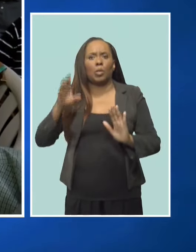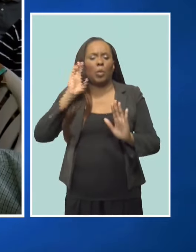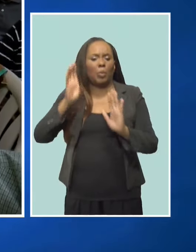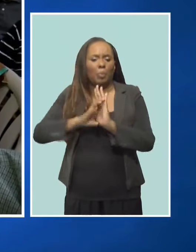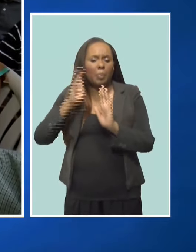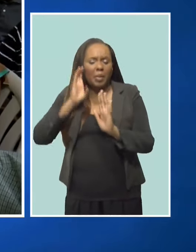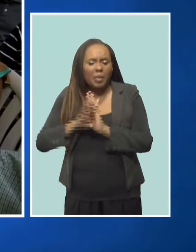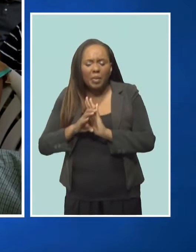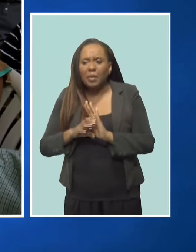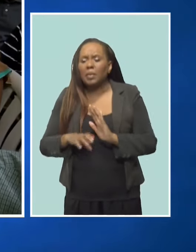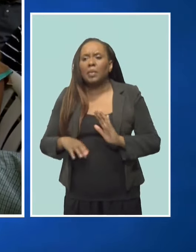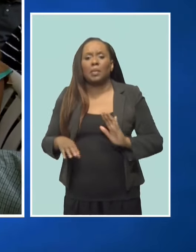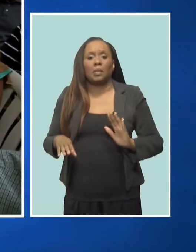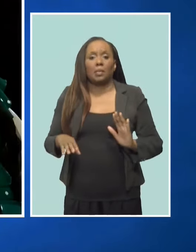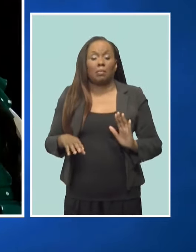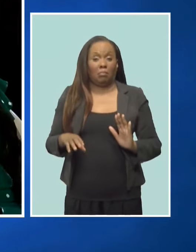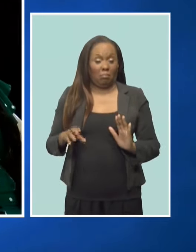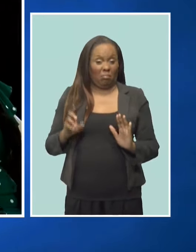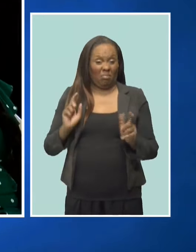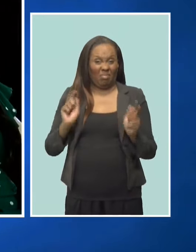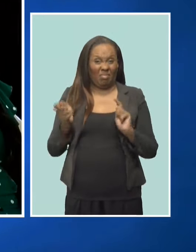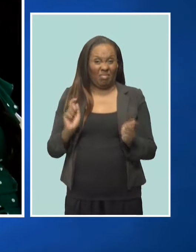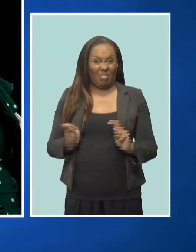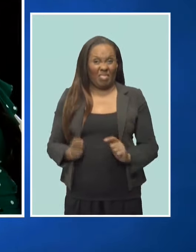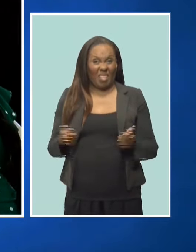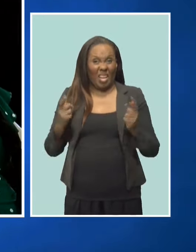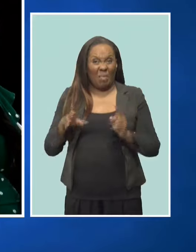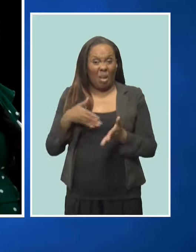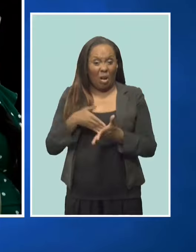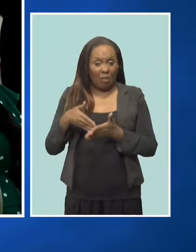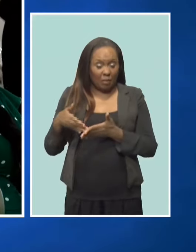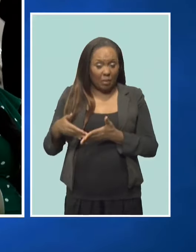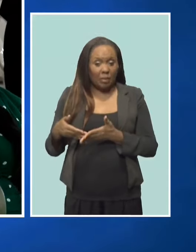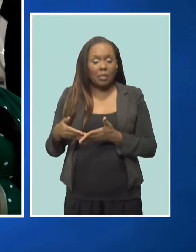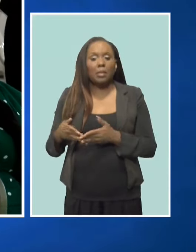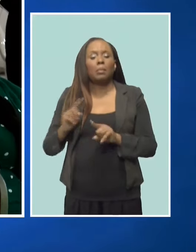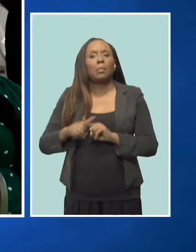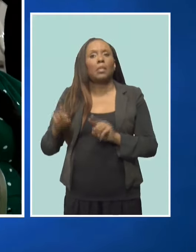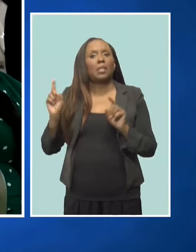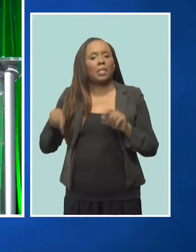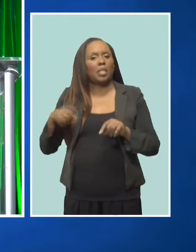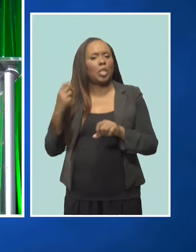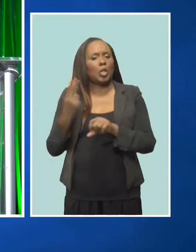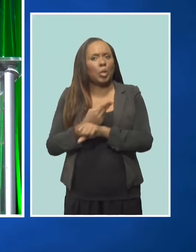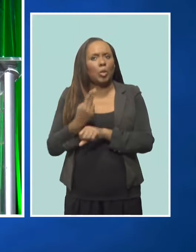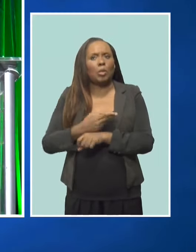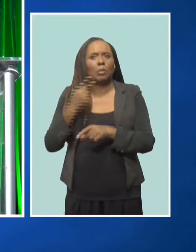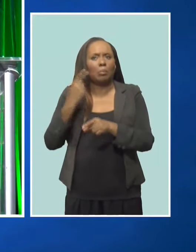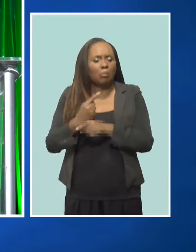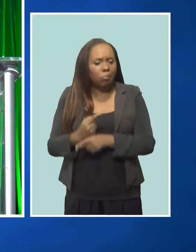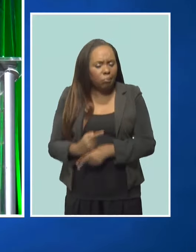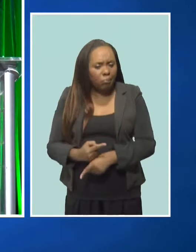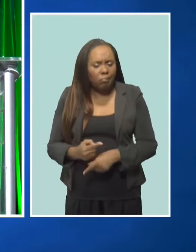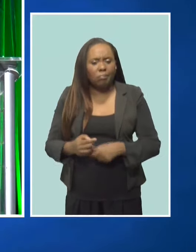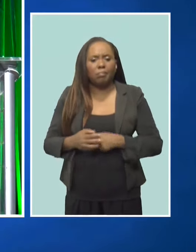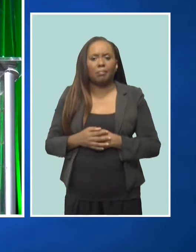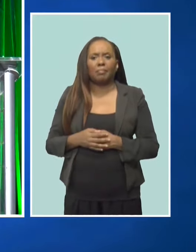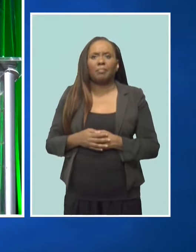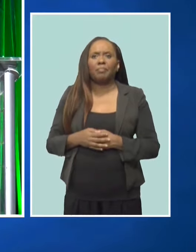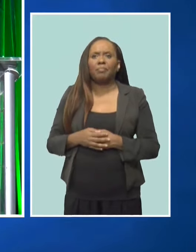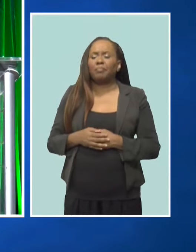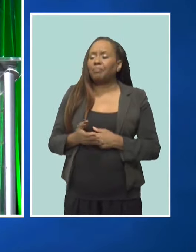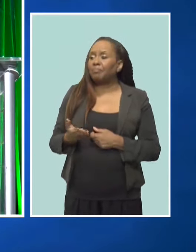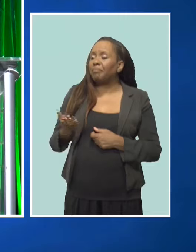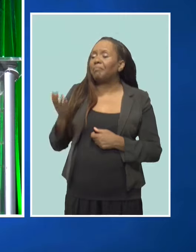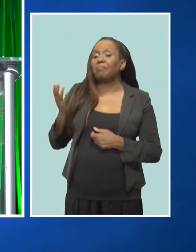Scantlebury says changes are frequent, and it's about how effectively we use them. Agents which are coming are going